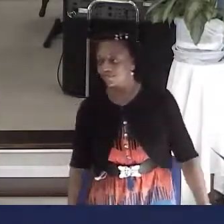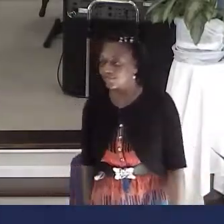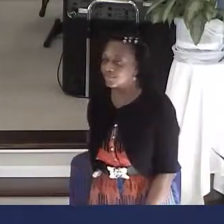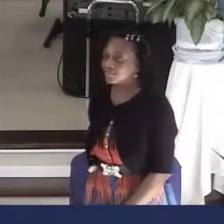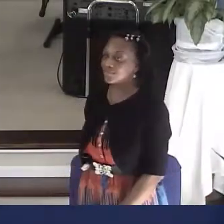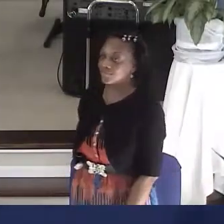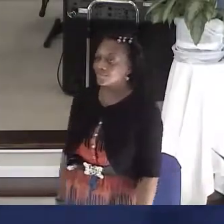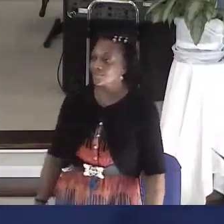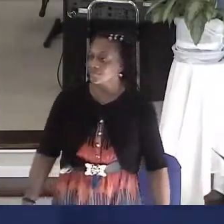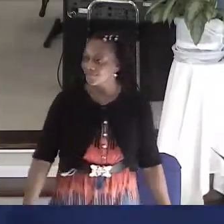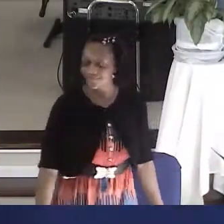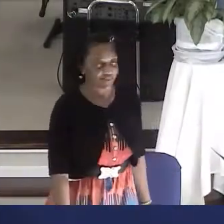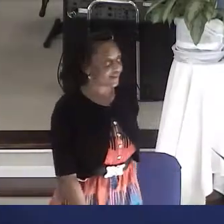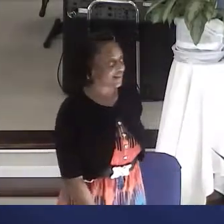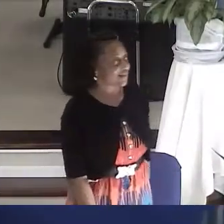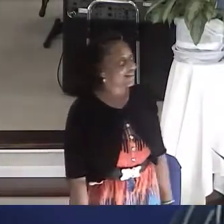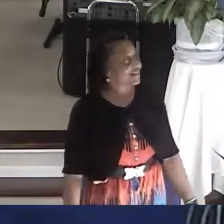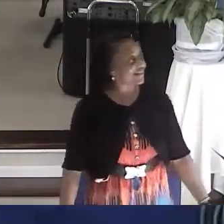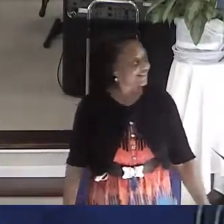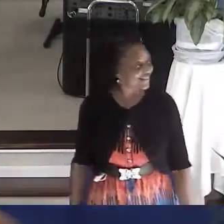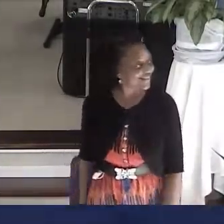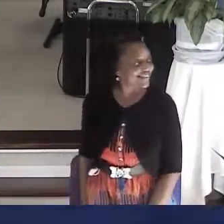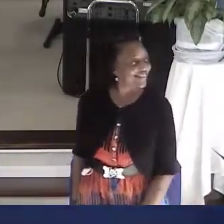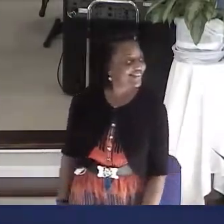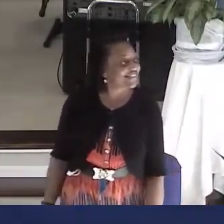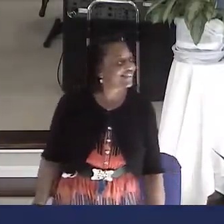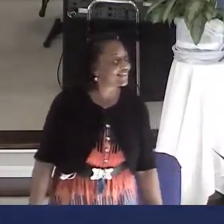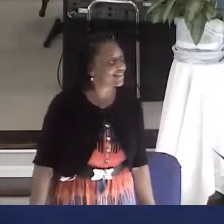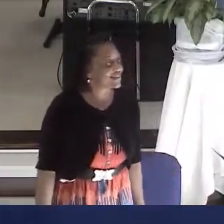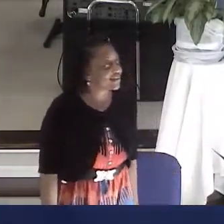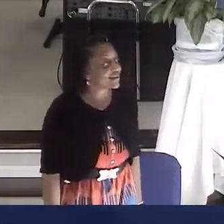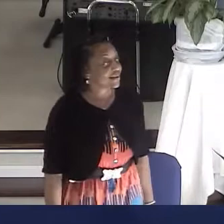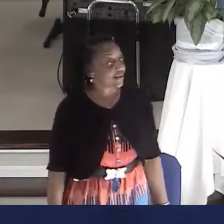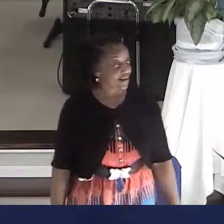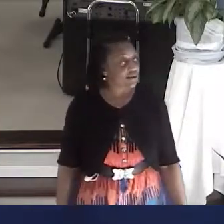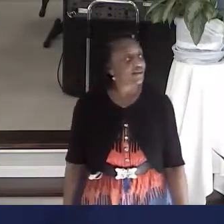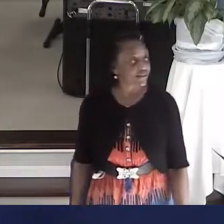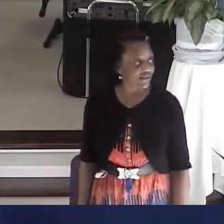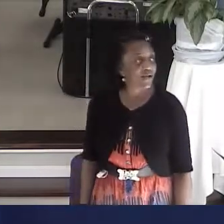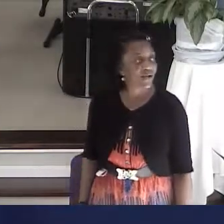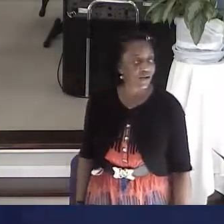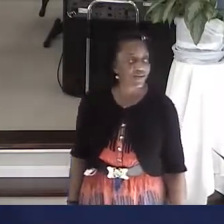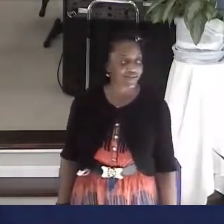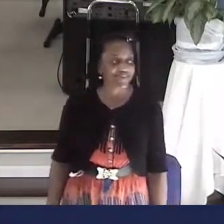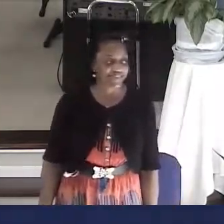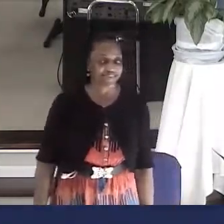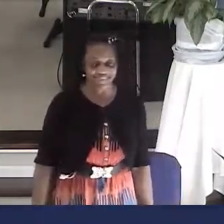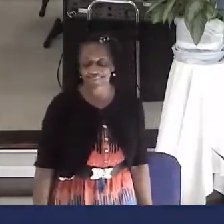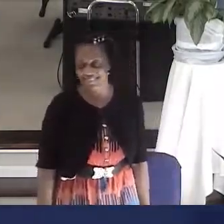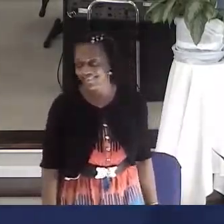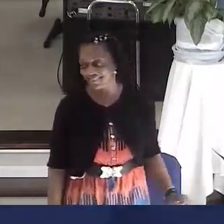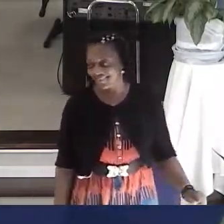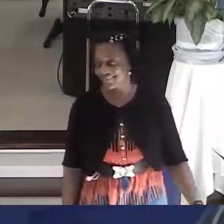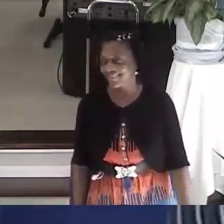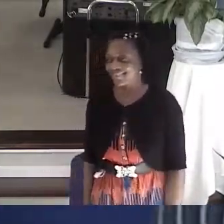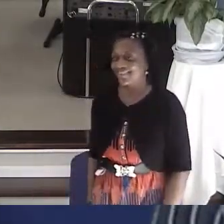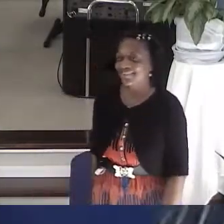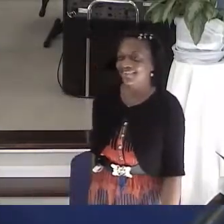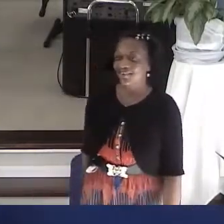Jericho. Yeah, man, march around. That's when the walls break down. When the people made a shout.